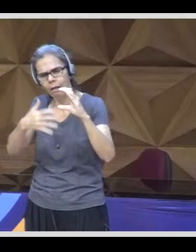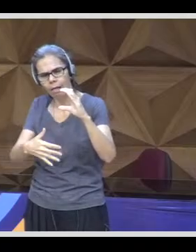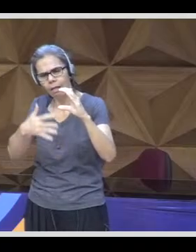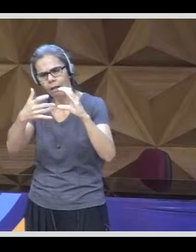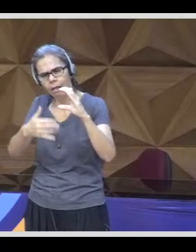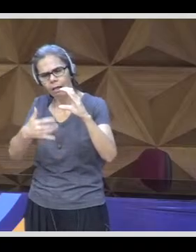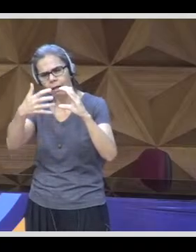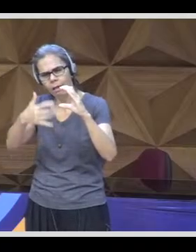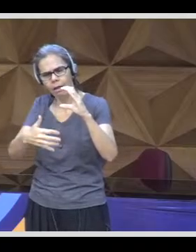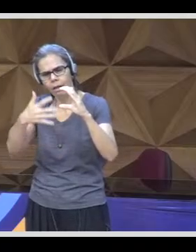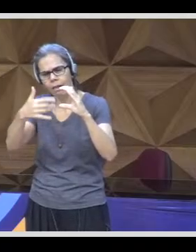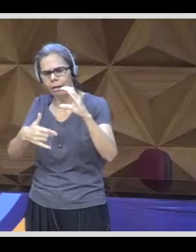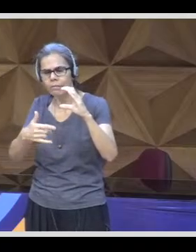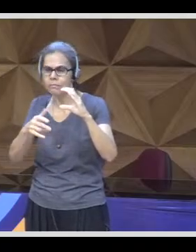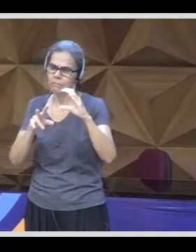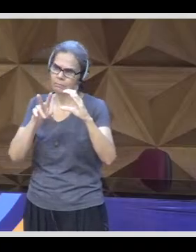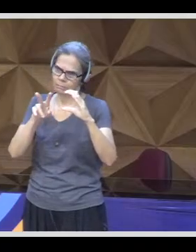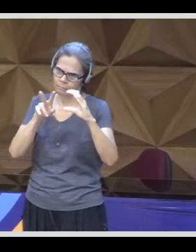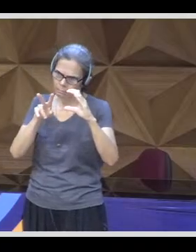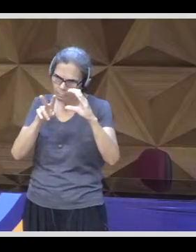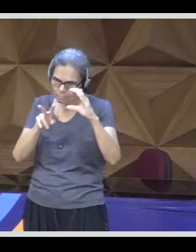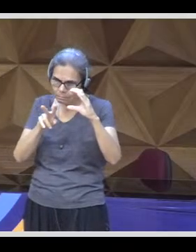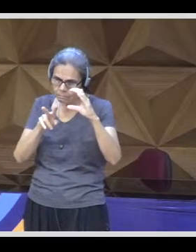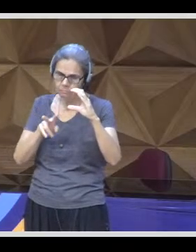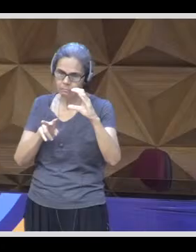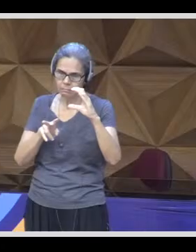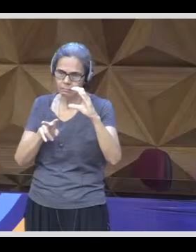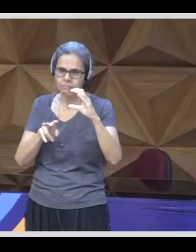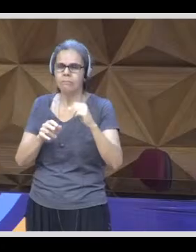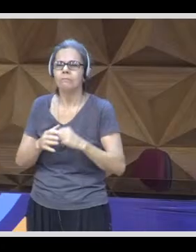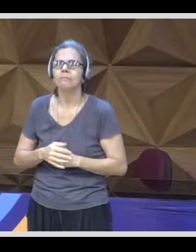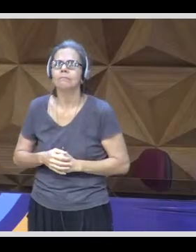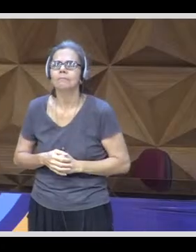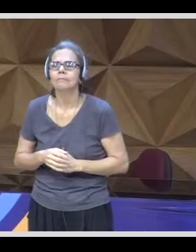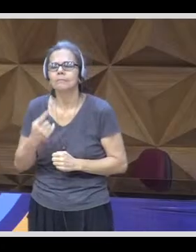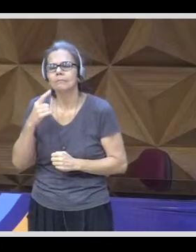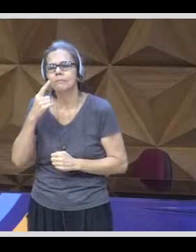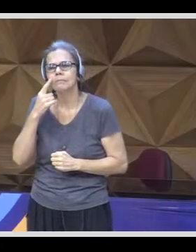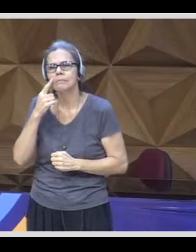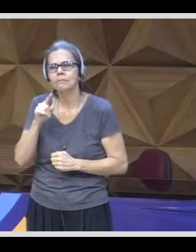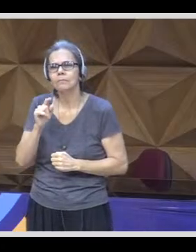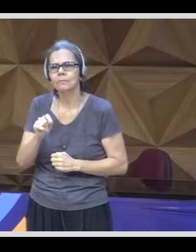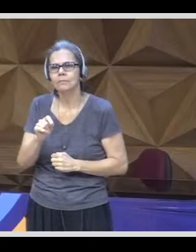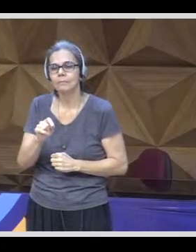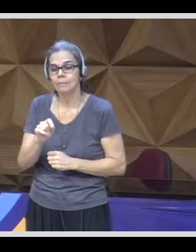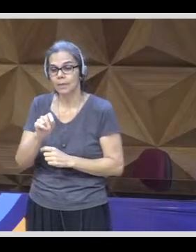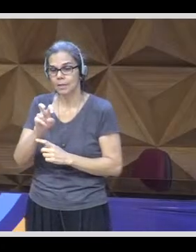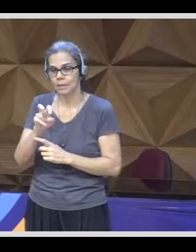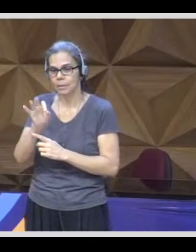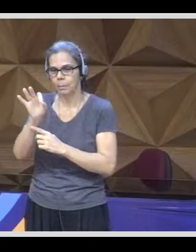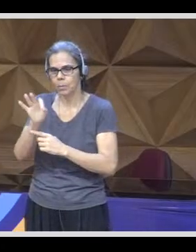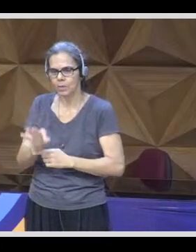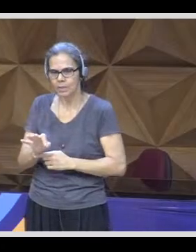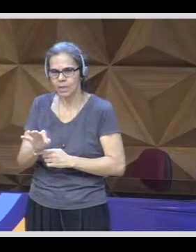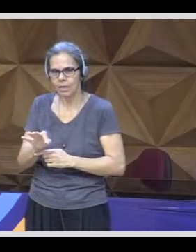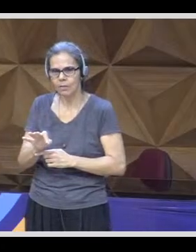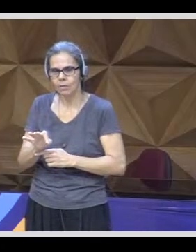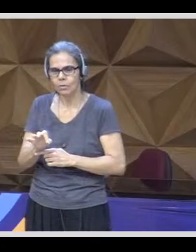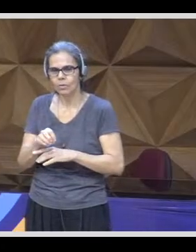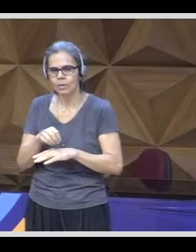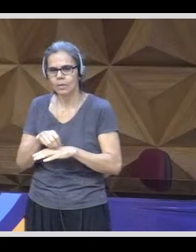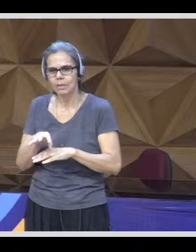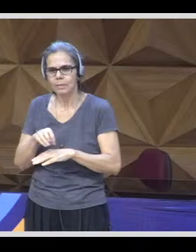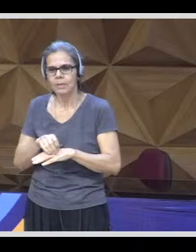called Detoxify. And we found that only 5% of the messages were toxic. This could